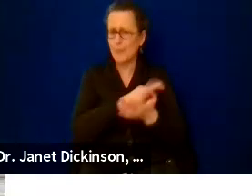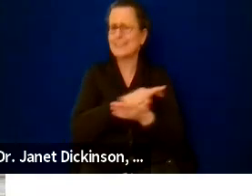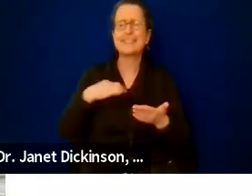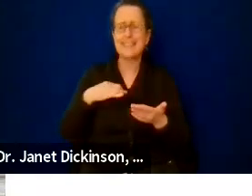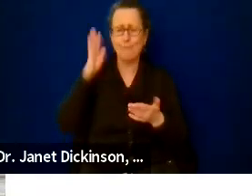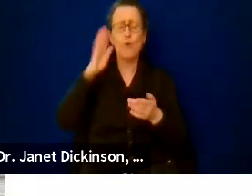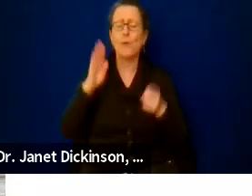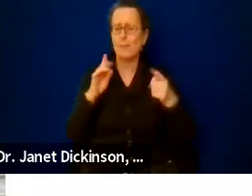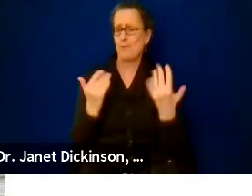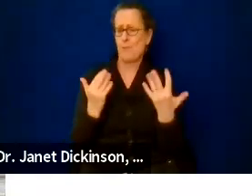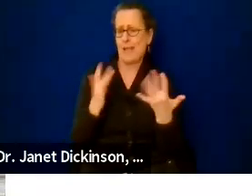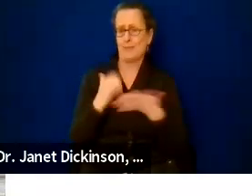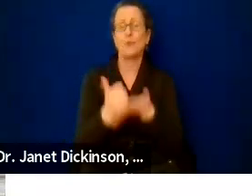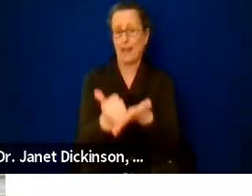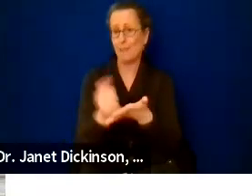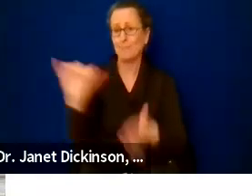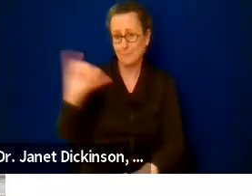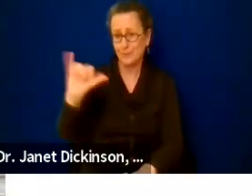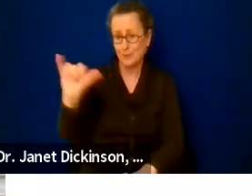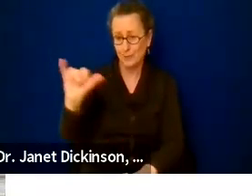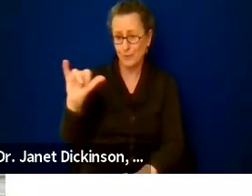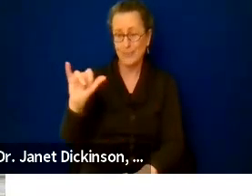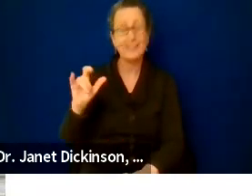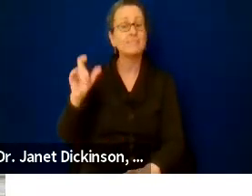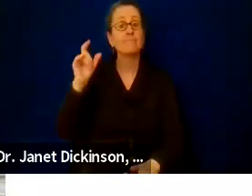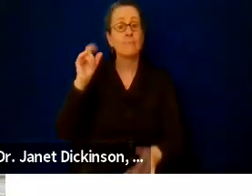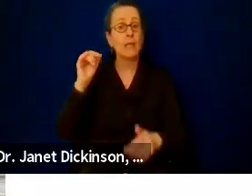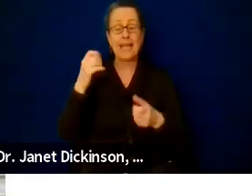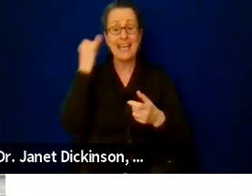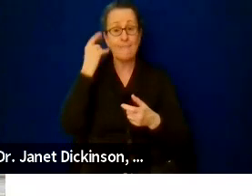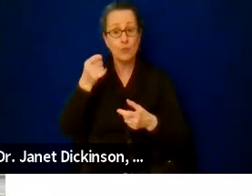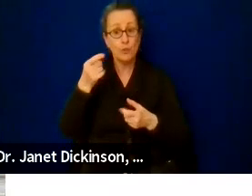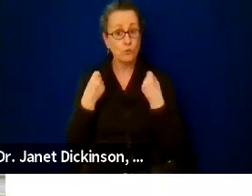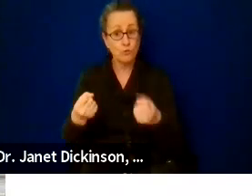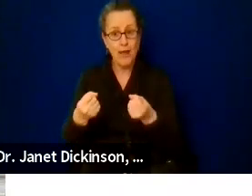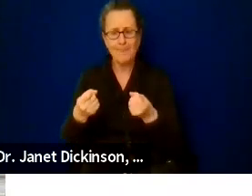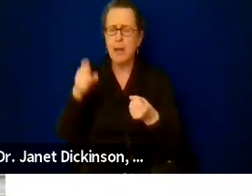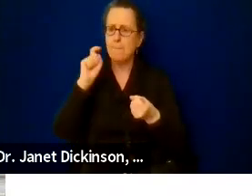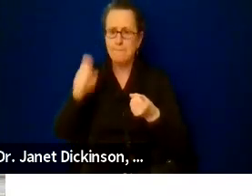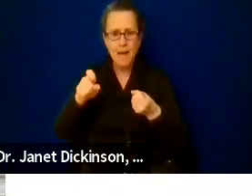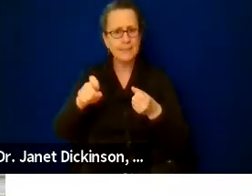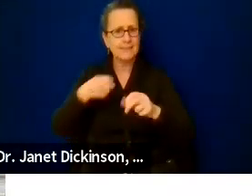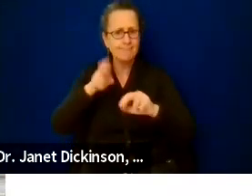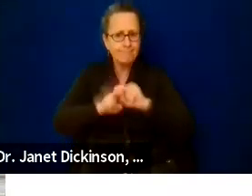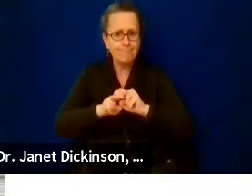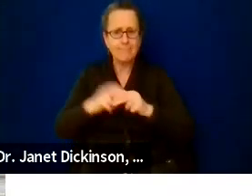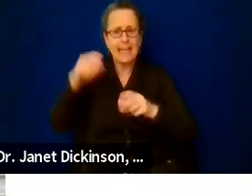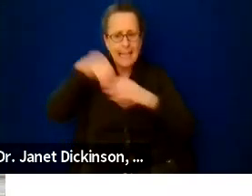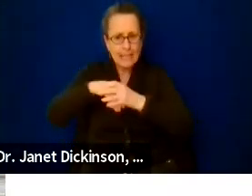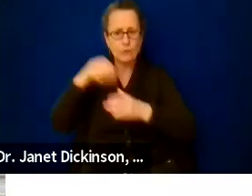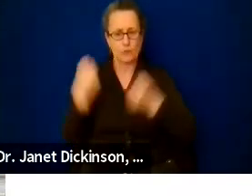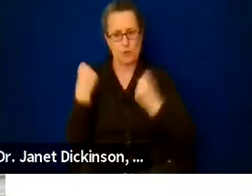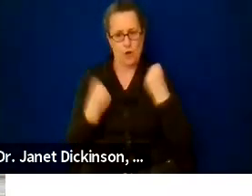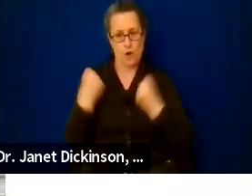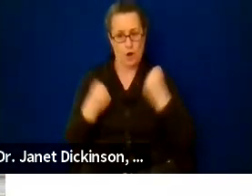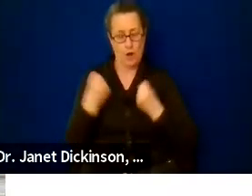that our parents and guardians do have to stay in the vehicles during this time. For dismissal, it's a SWAT at Federal Street